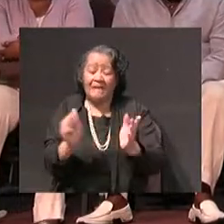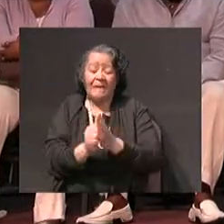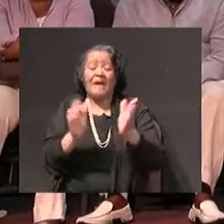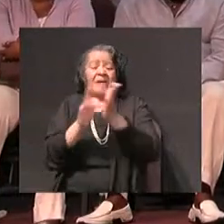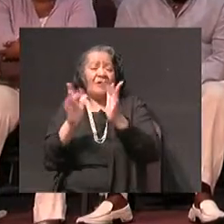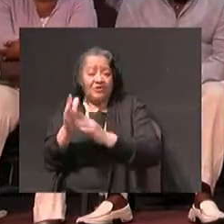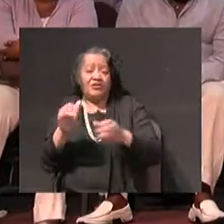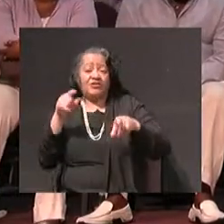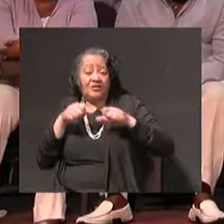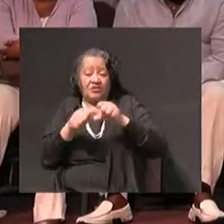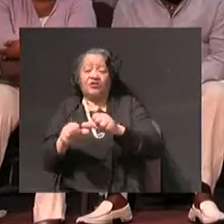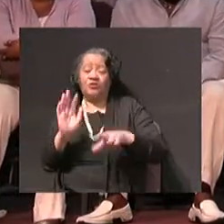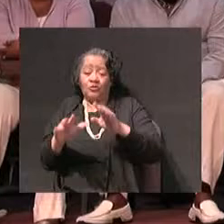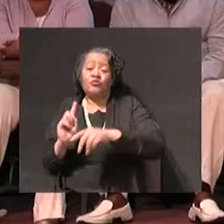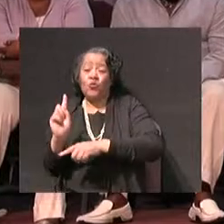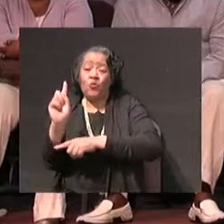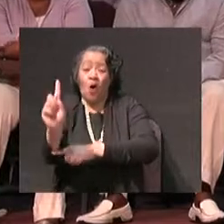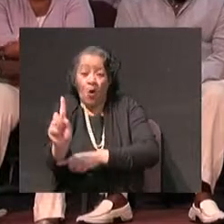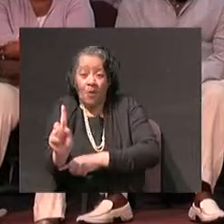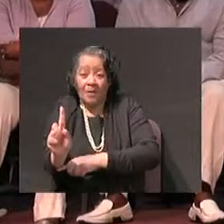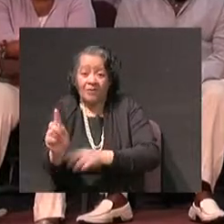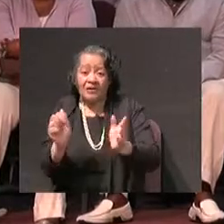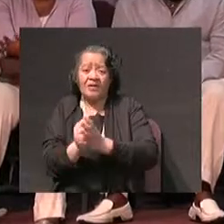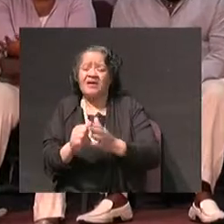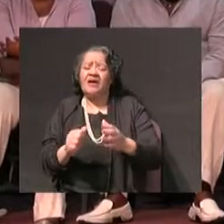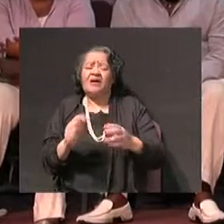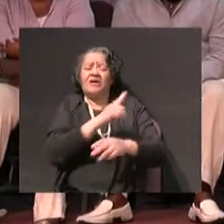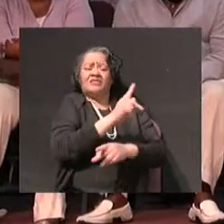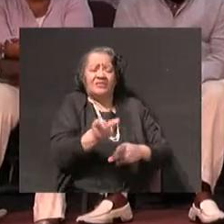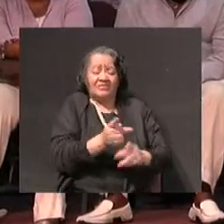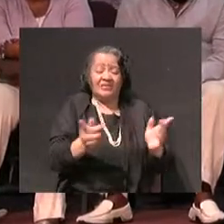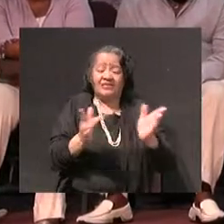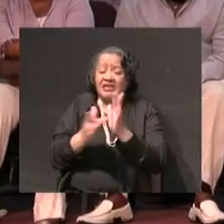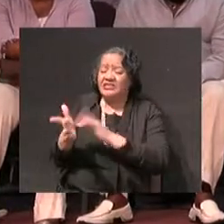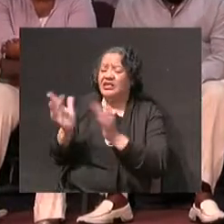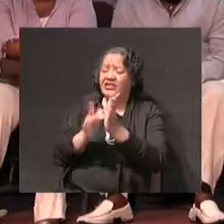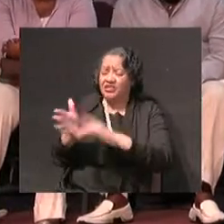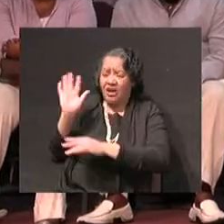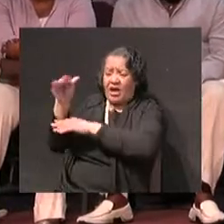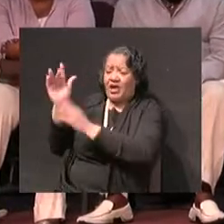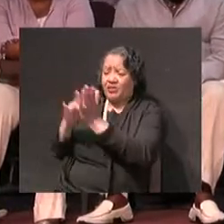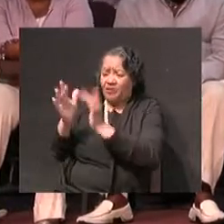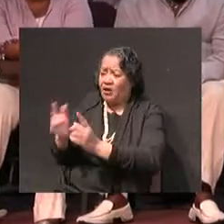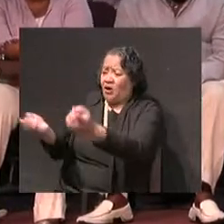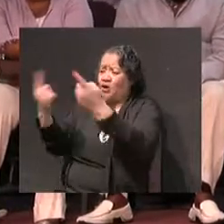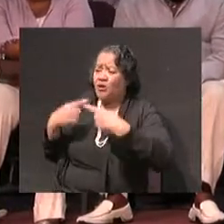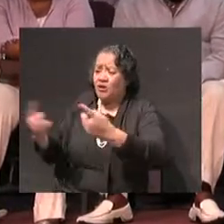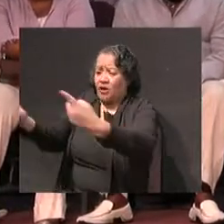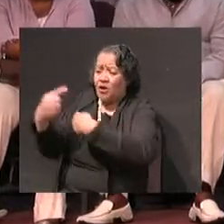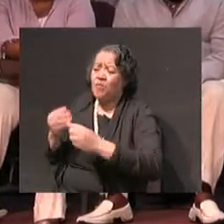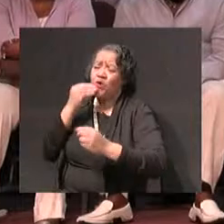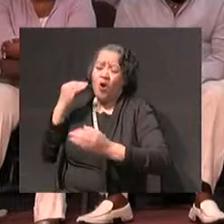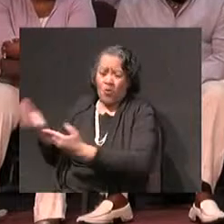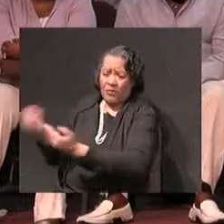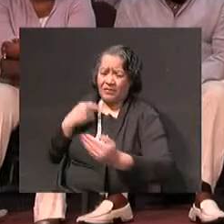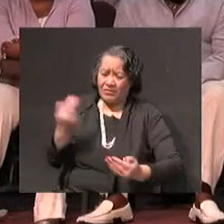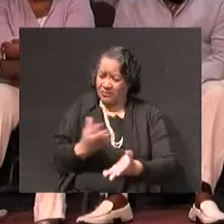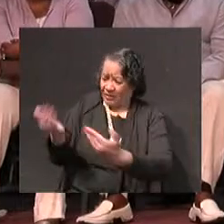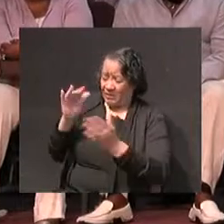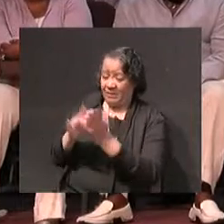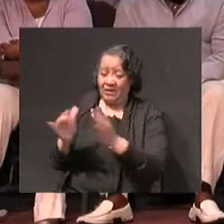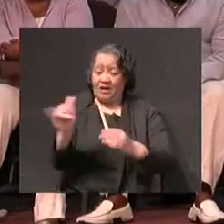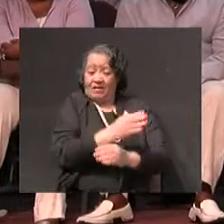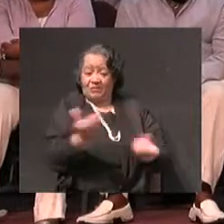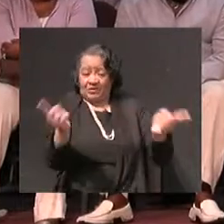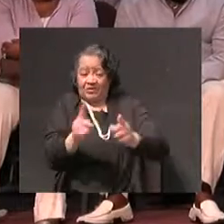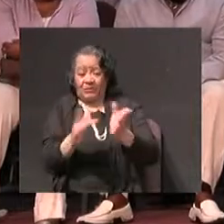Jesus kept on walking. And then they said, hey, Jesus, come go home with us. The same